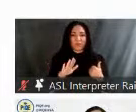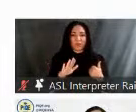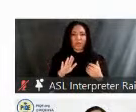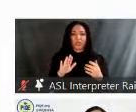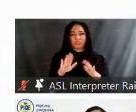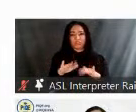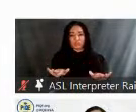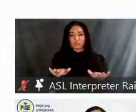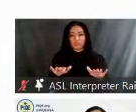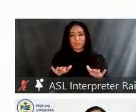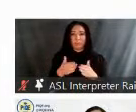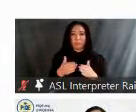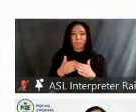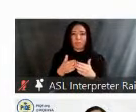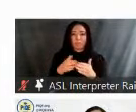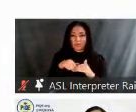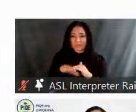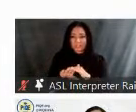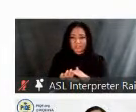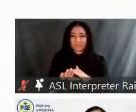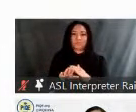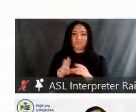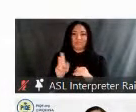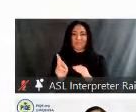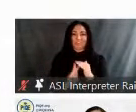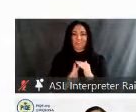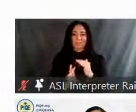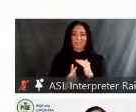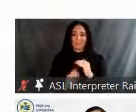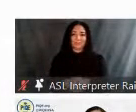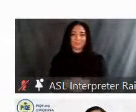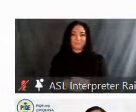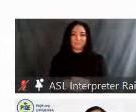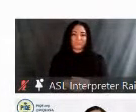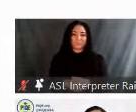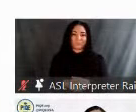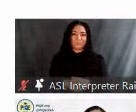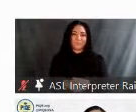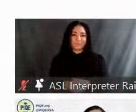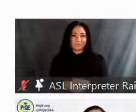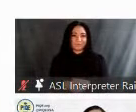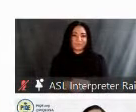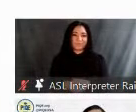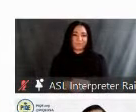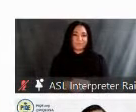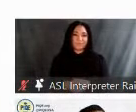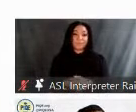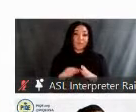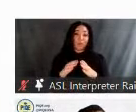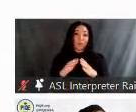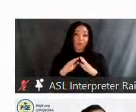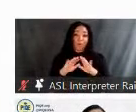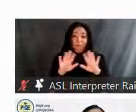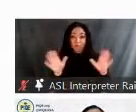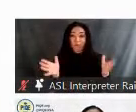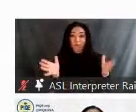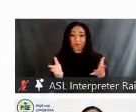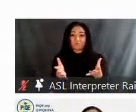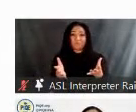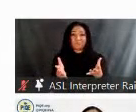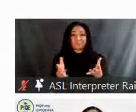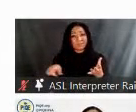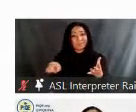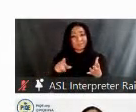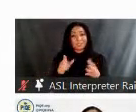enter into kindergarten. Next slide. Overall, these groups share their hopes for a